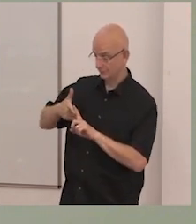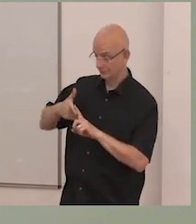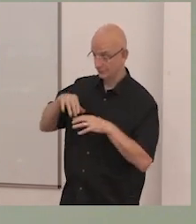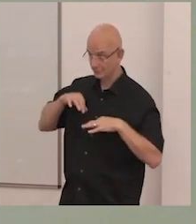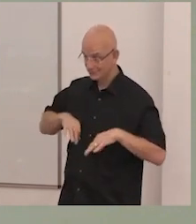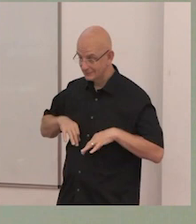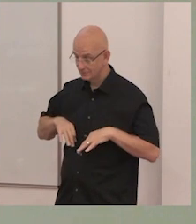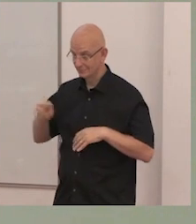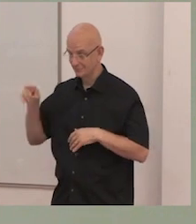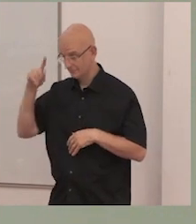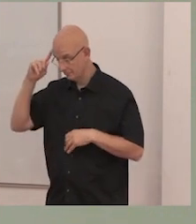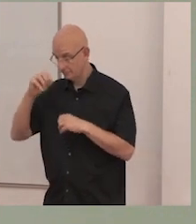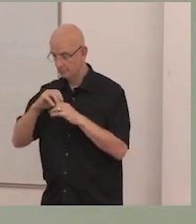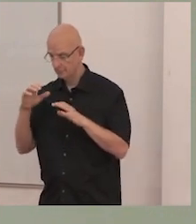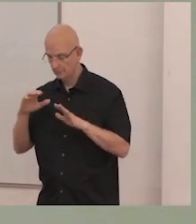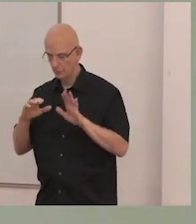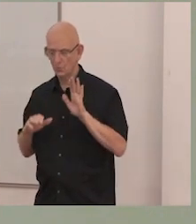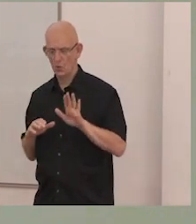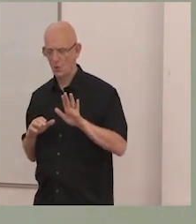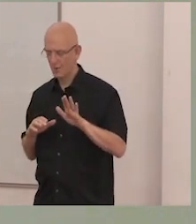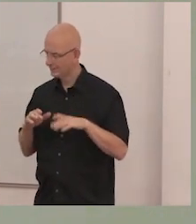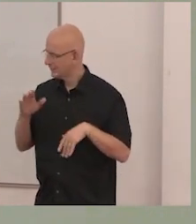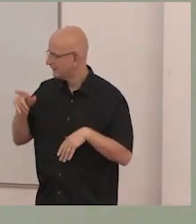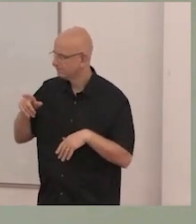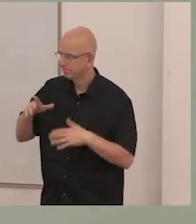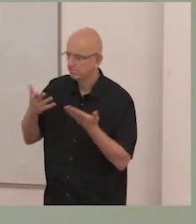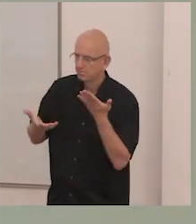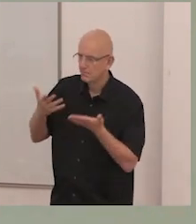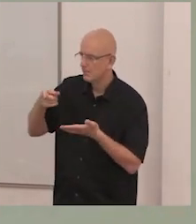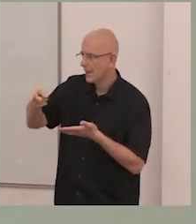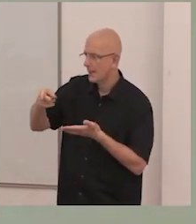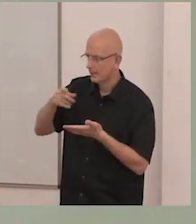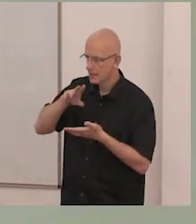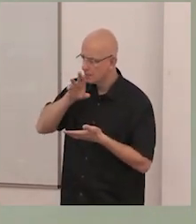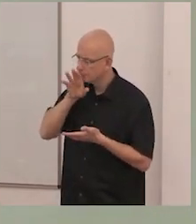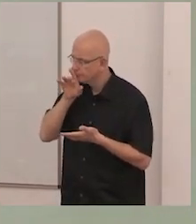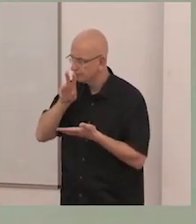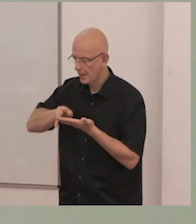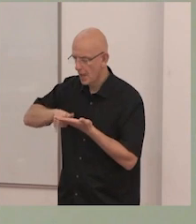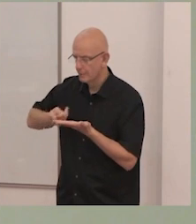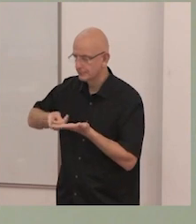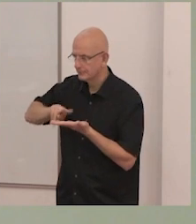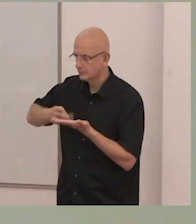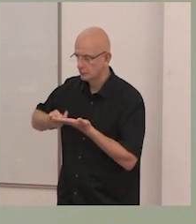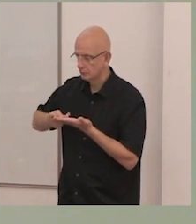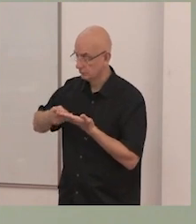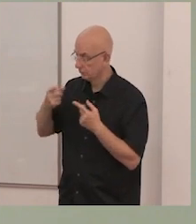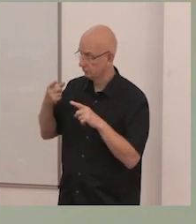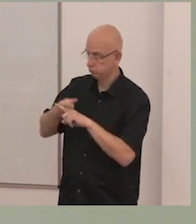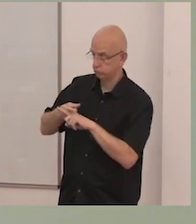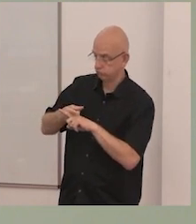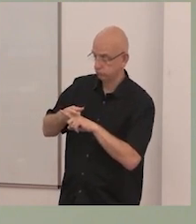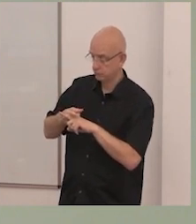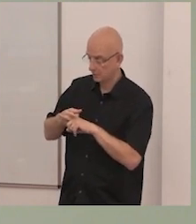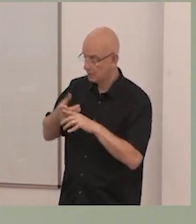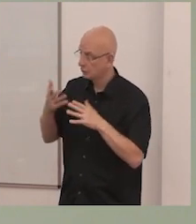interpretation is wrong." So then was my role. I understood